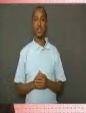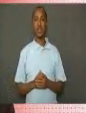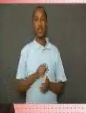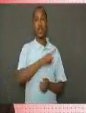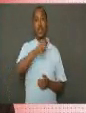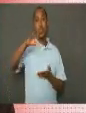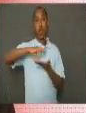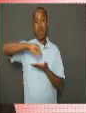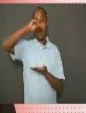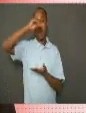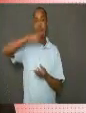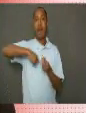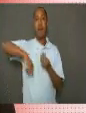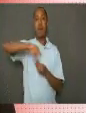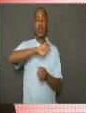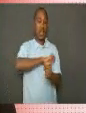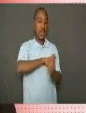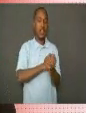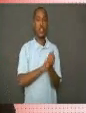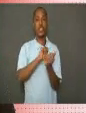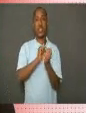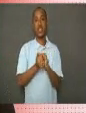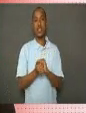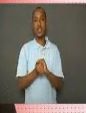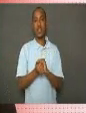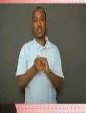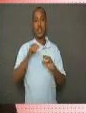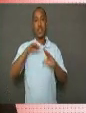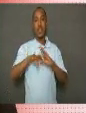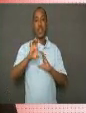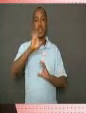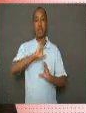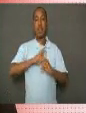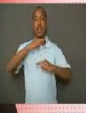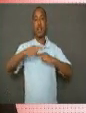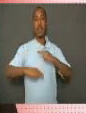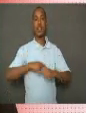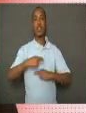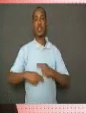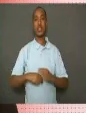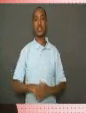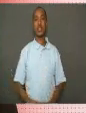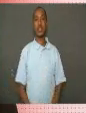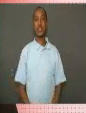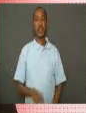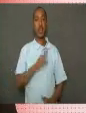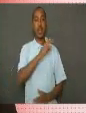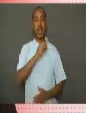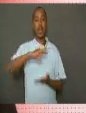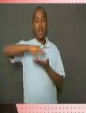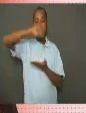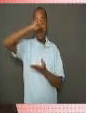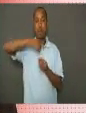You learned about energy changes in chemical reactions and